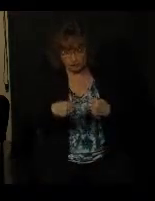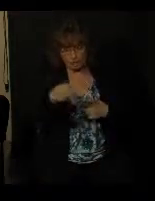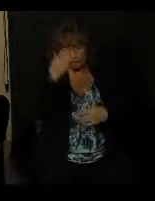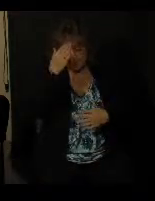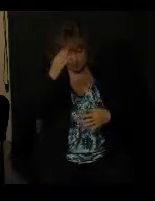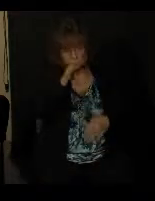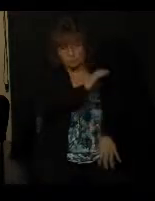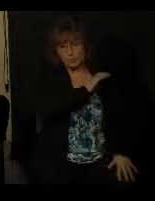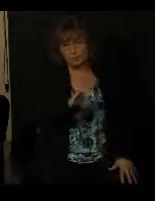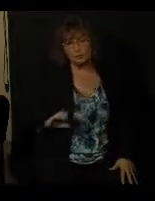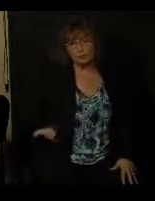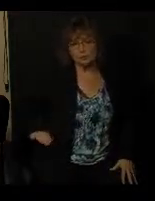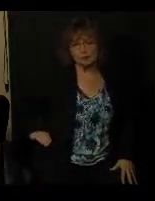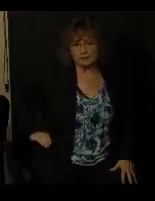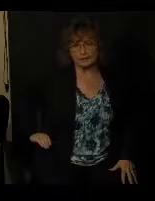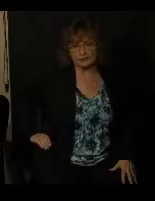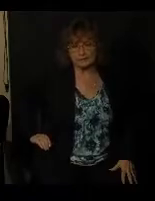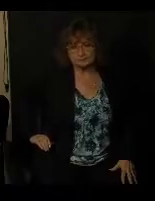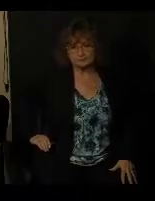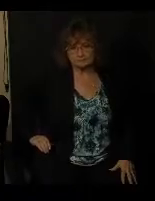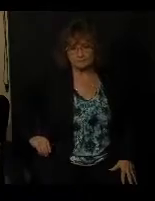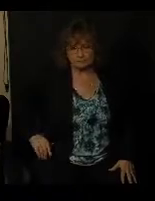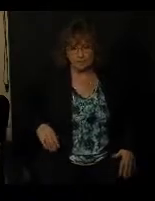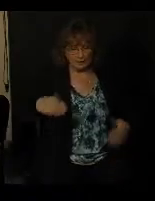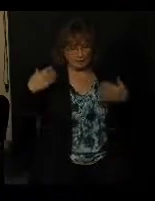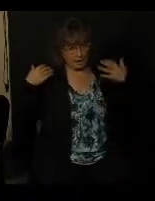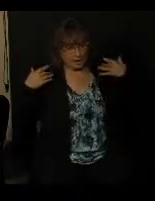I'm going to tell you, the angels rejoiced over one.